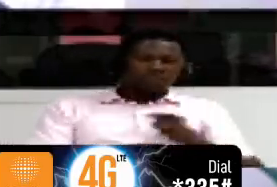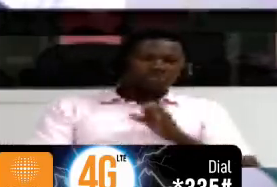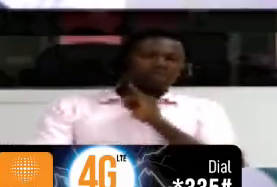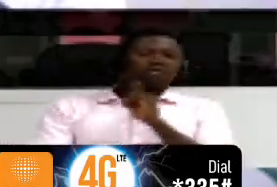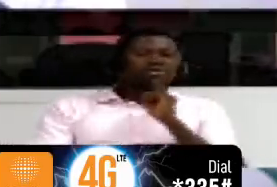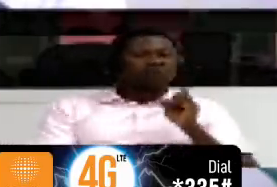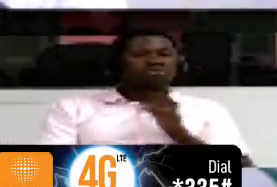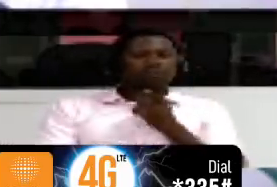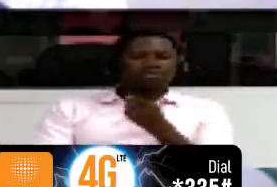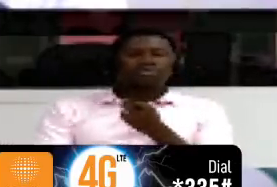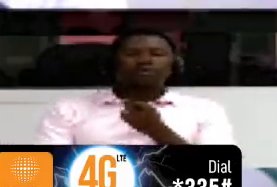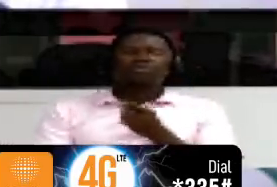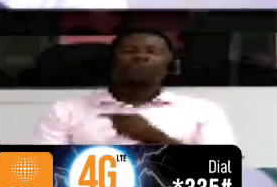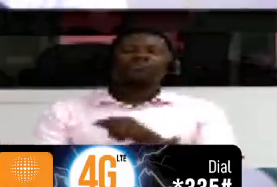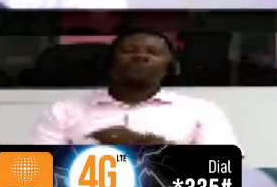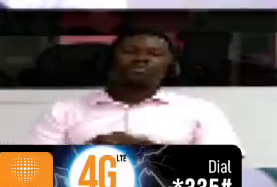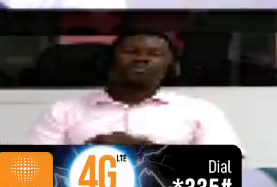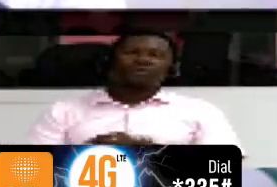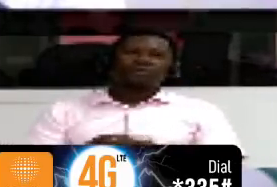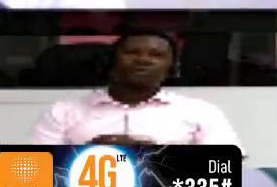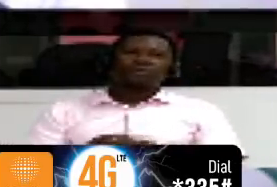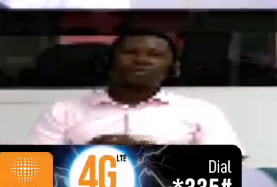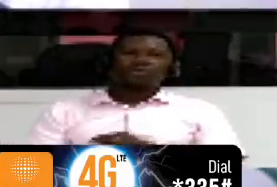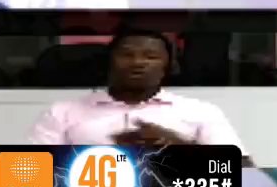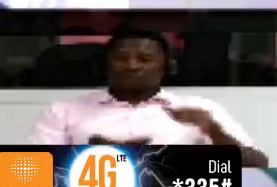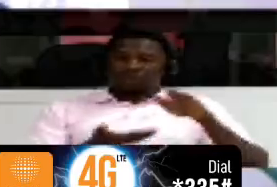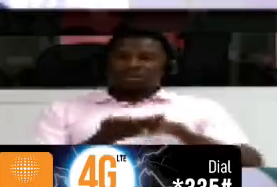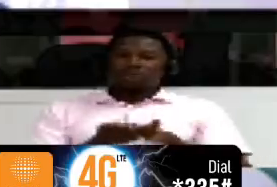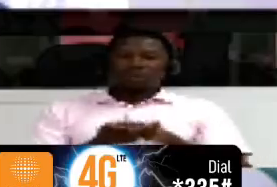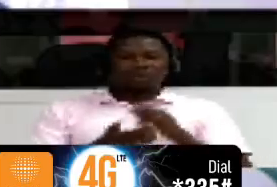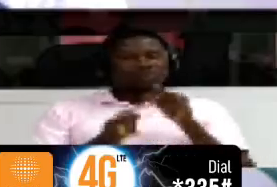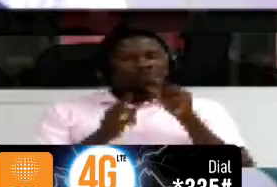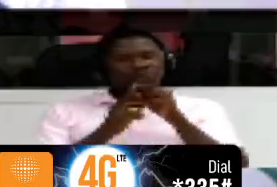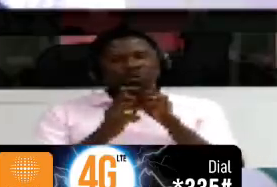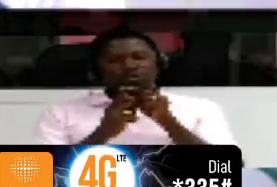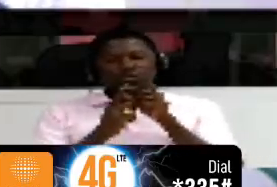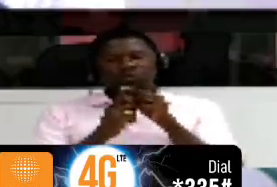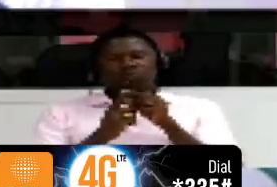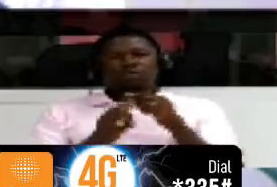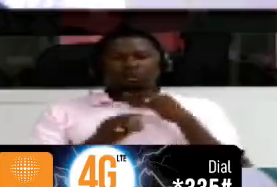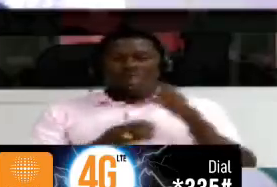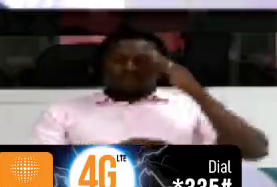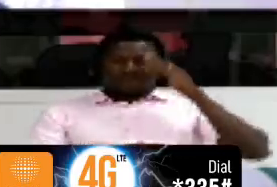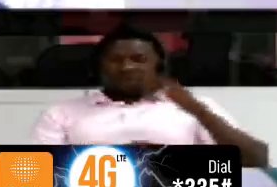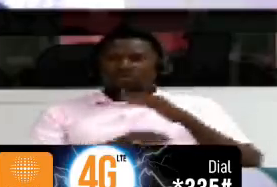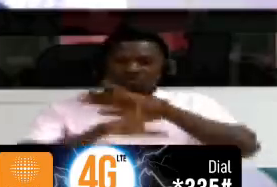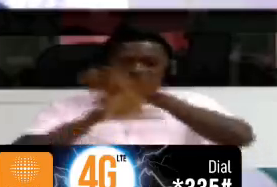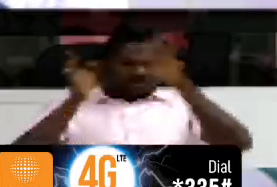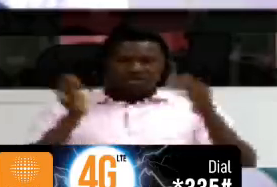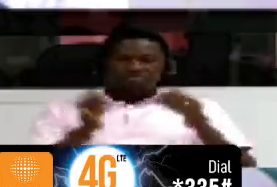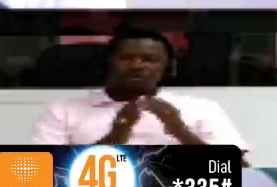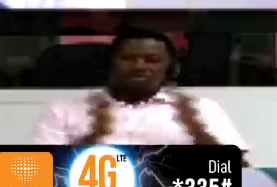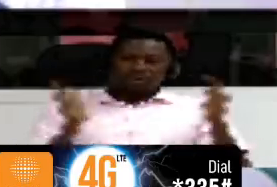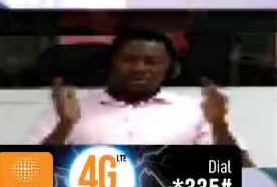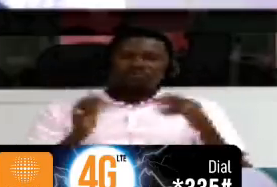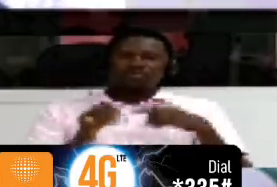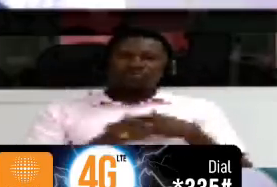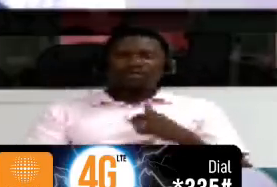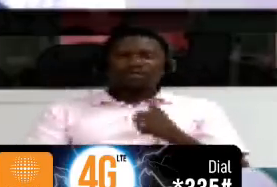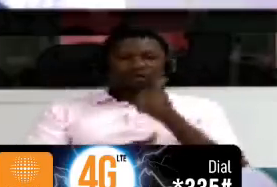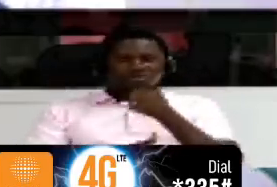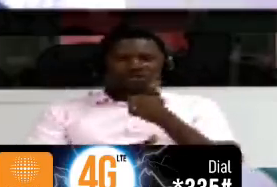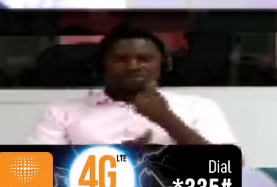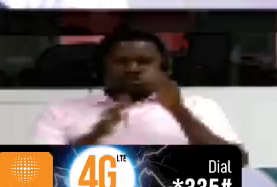On that note, I thank you so much for your